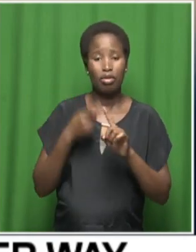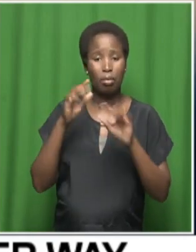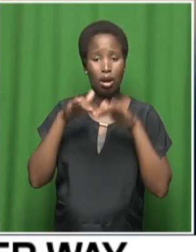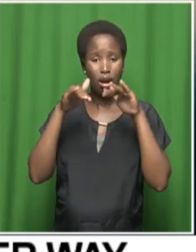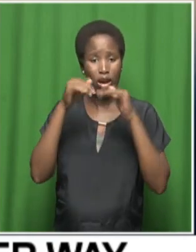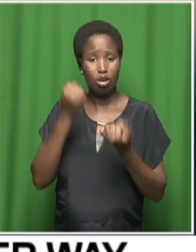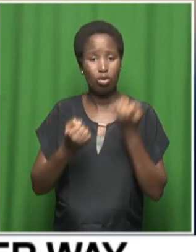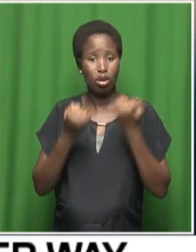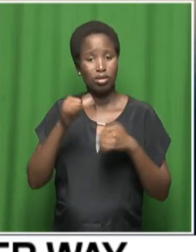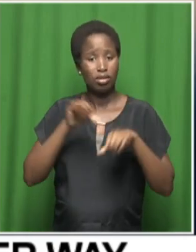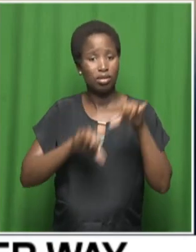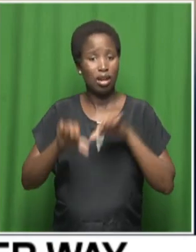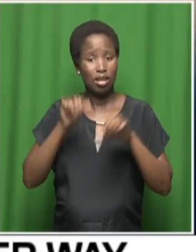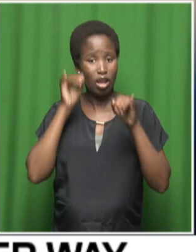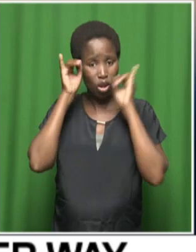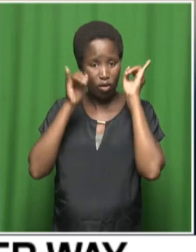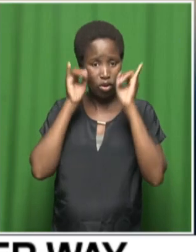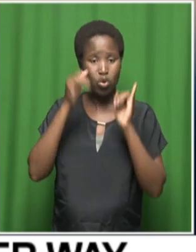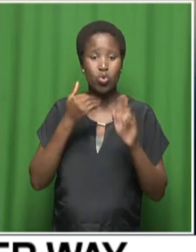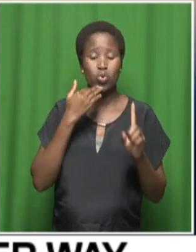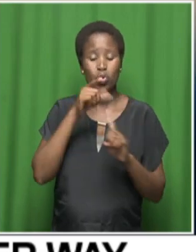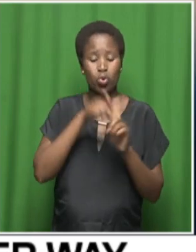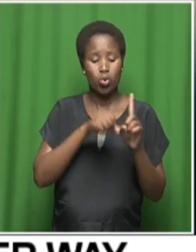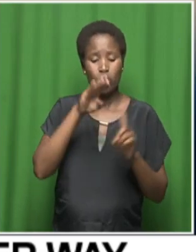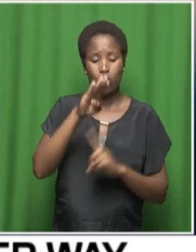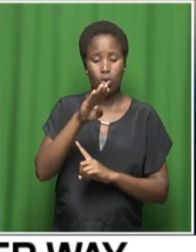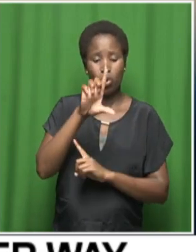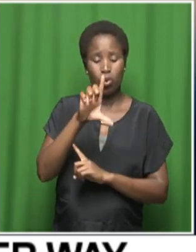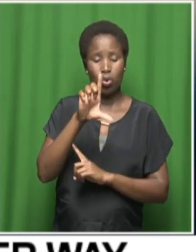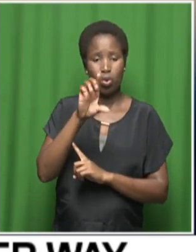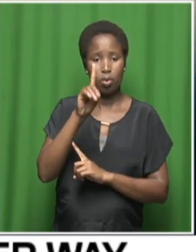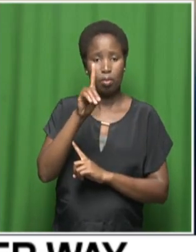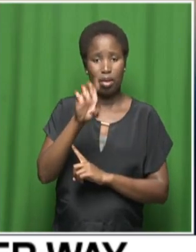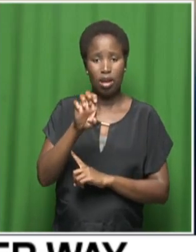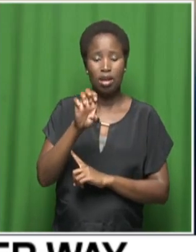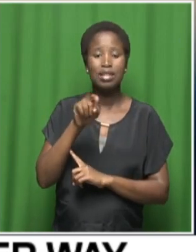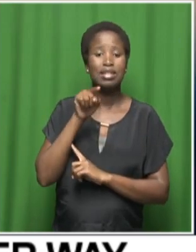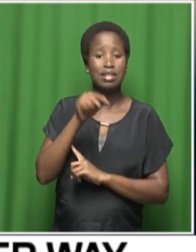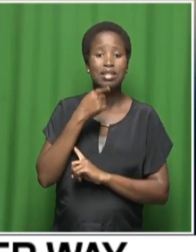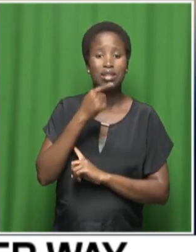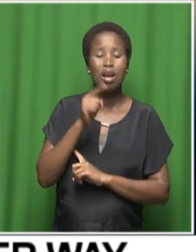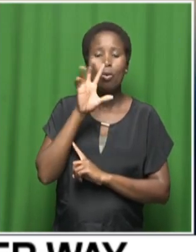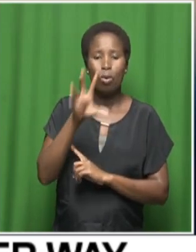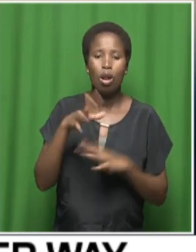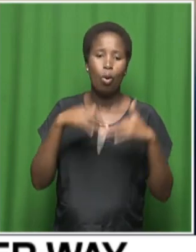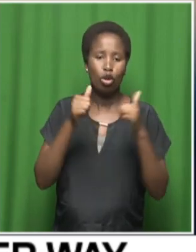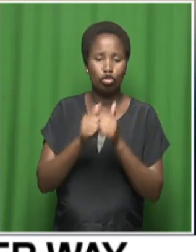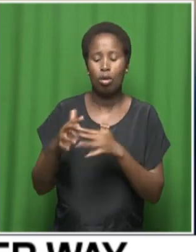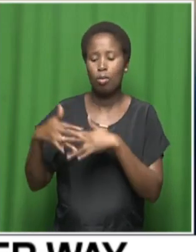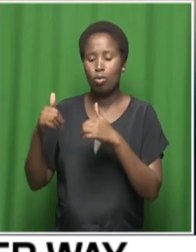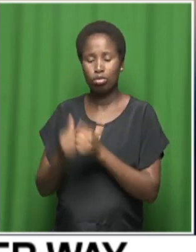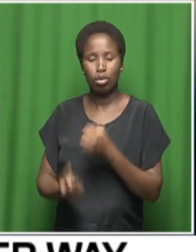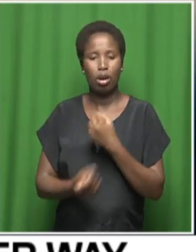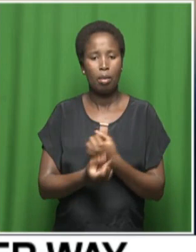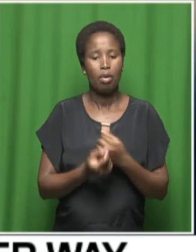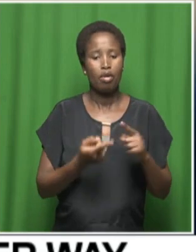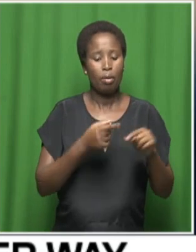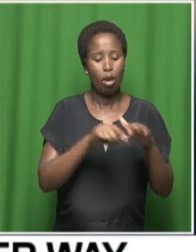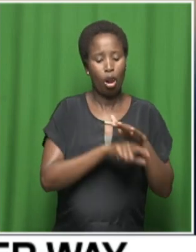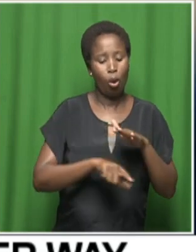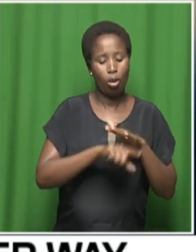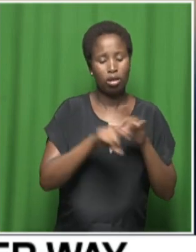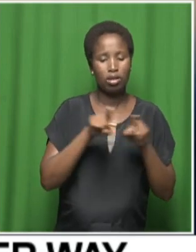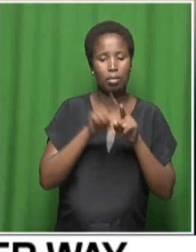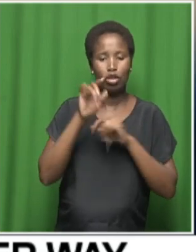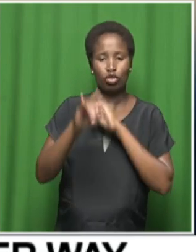and Innovation, Dr. Blade Nzimande, will launch the series of workshops which will be held locally and internationally.